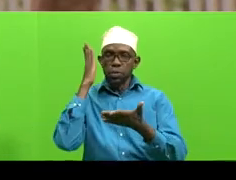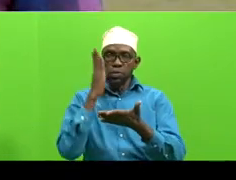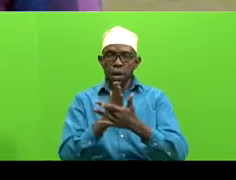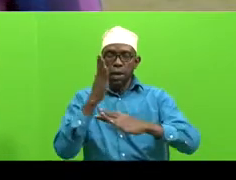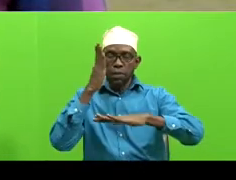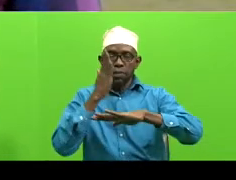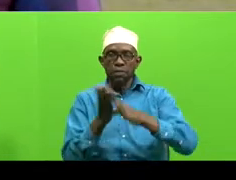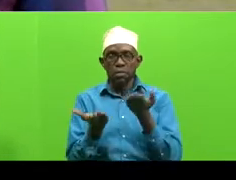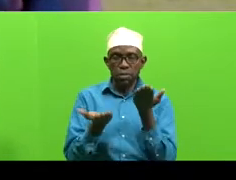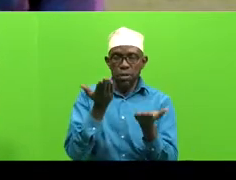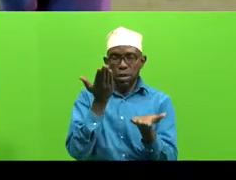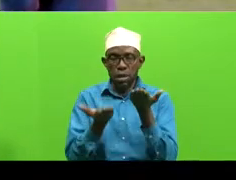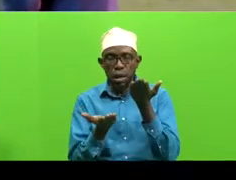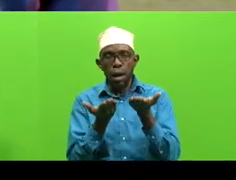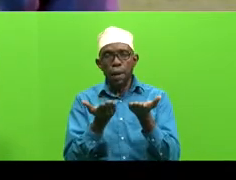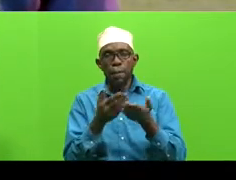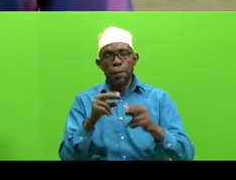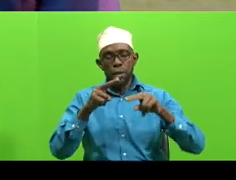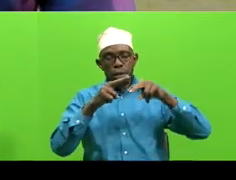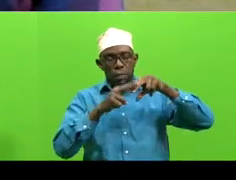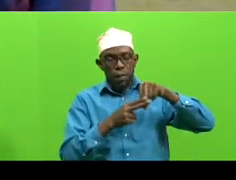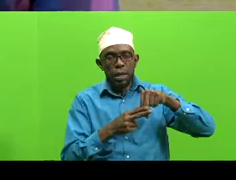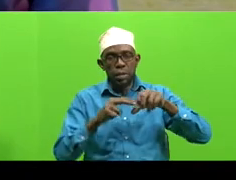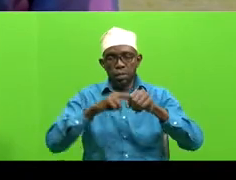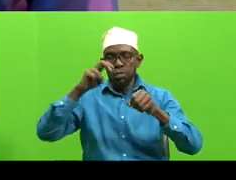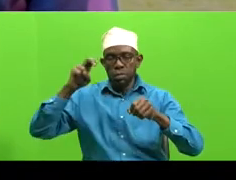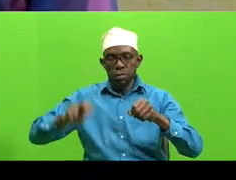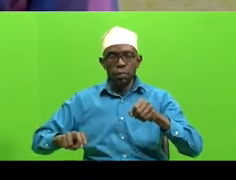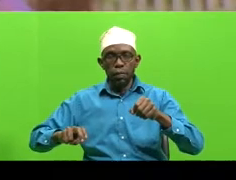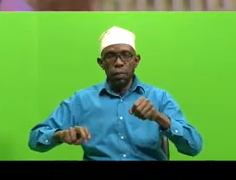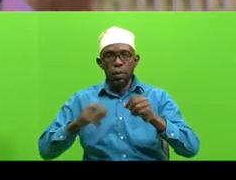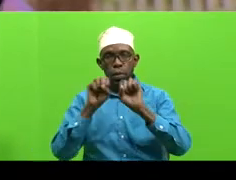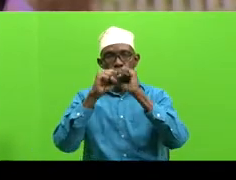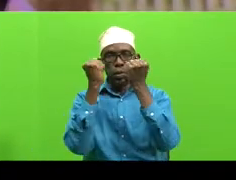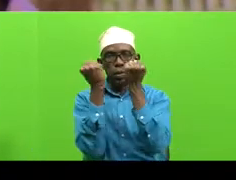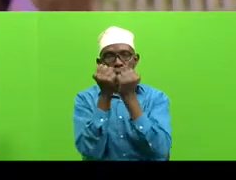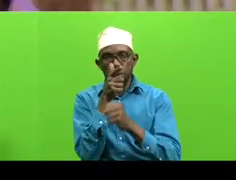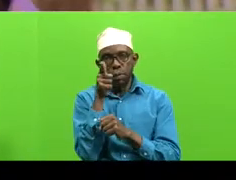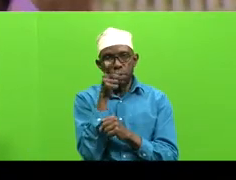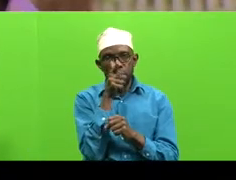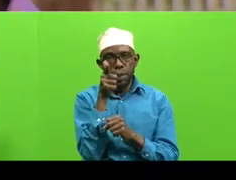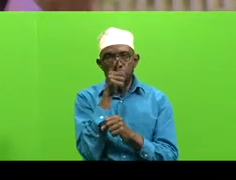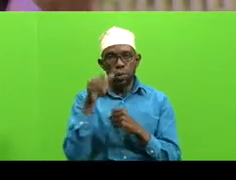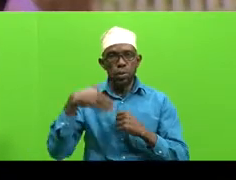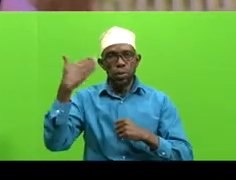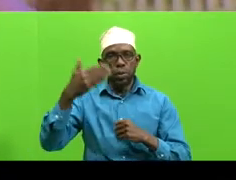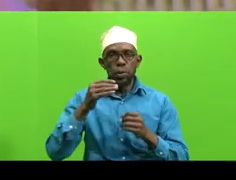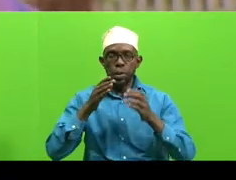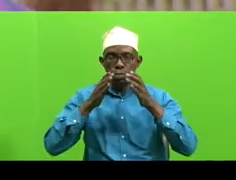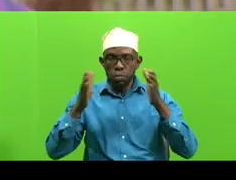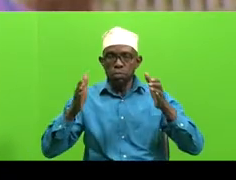fair. Much as we must depend on it, we can't do away with social media, we must always you know, extend